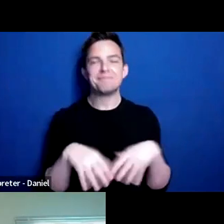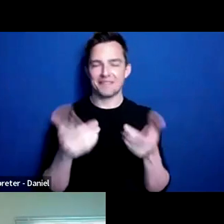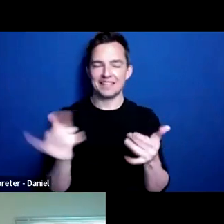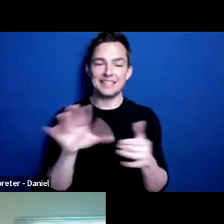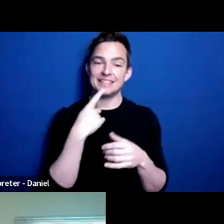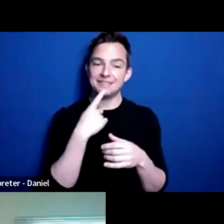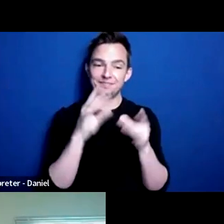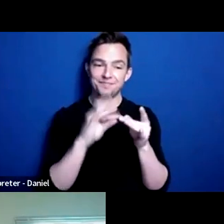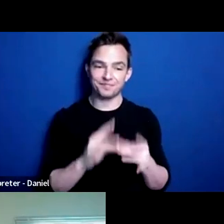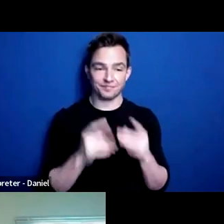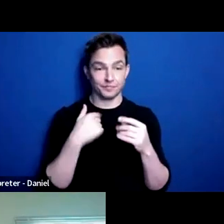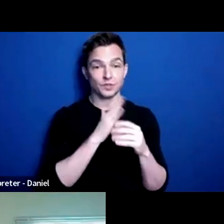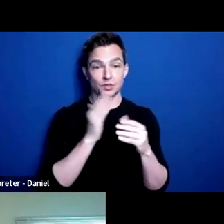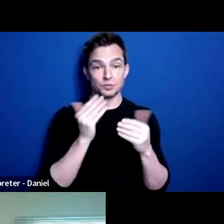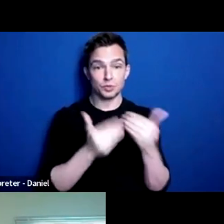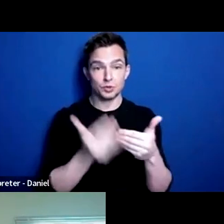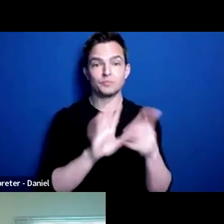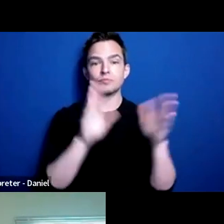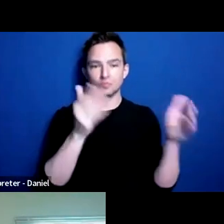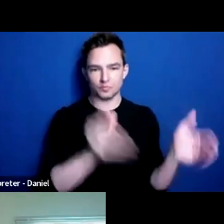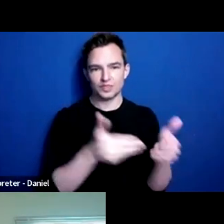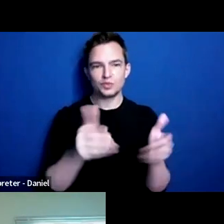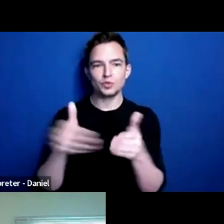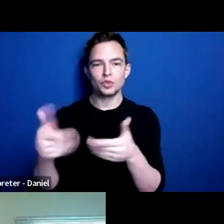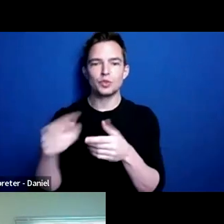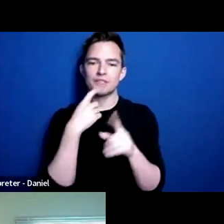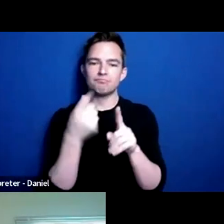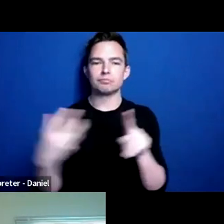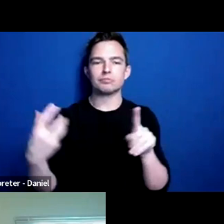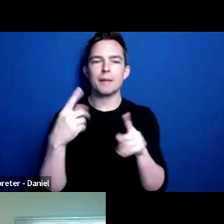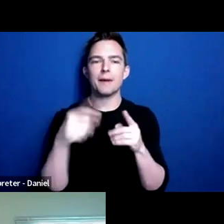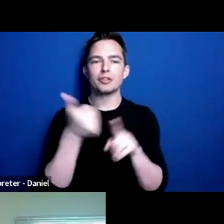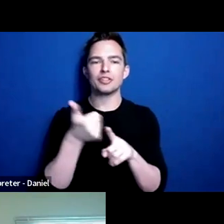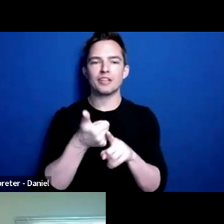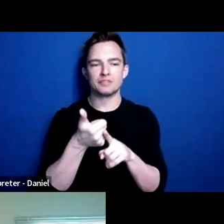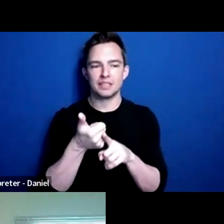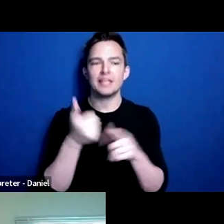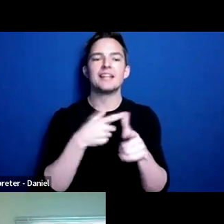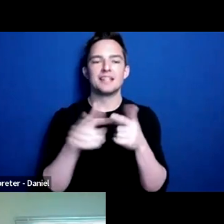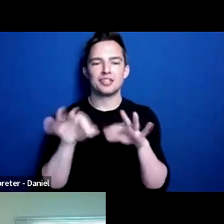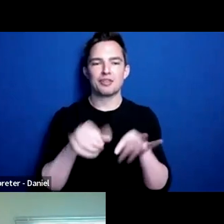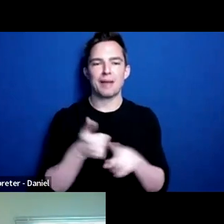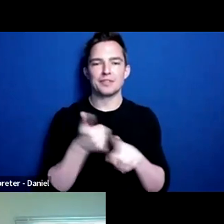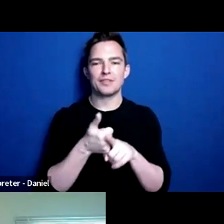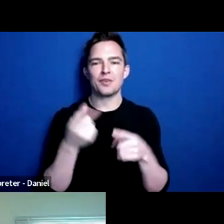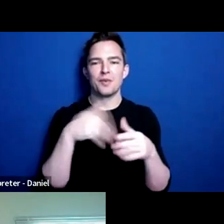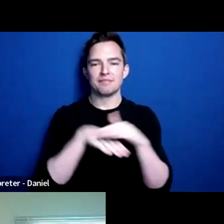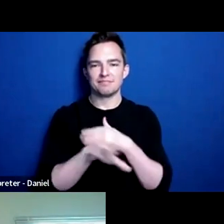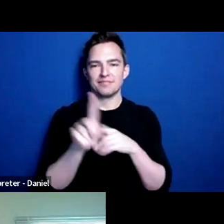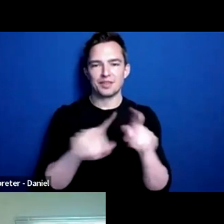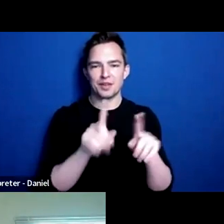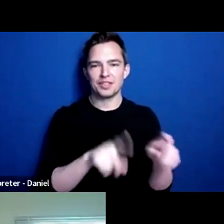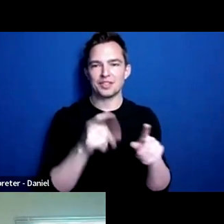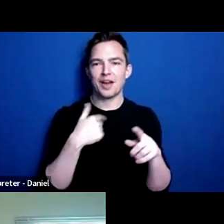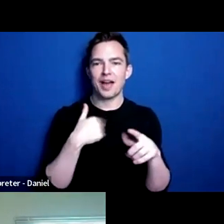we proceed, we will introduce, you can say a little bit about yourself and then describe yourself as we get into the questions. So